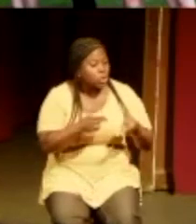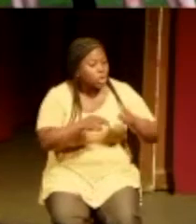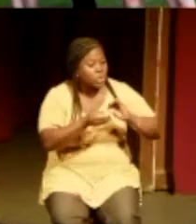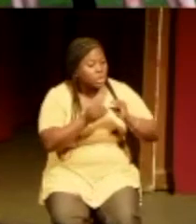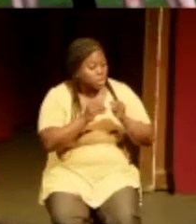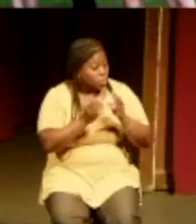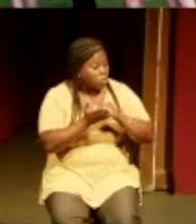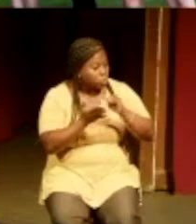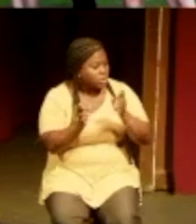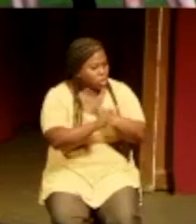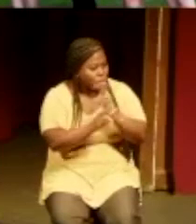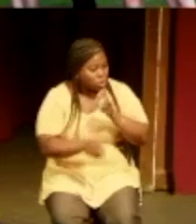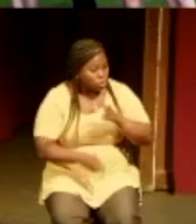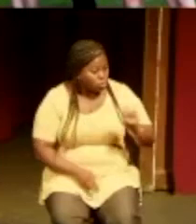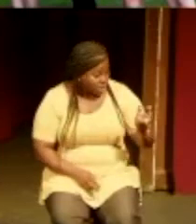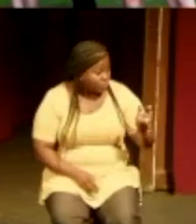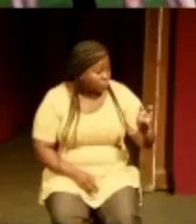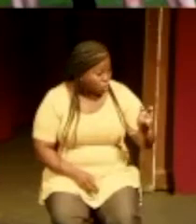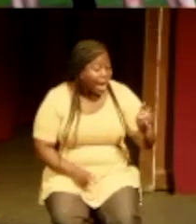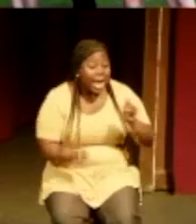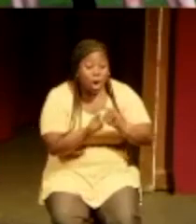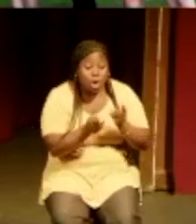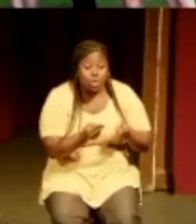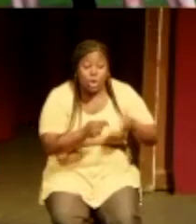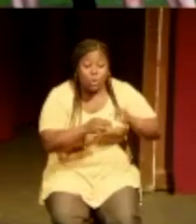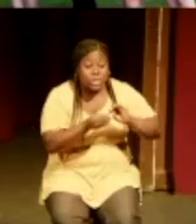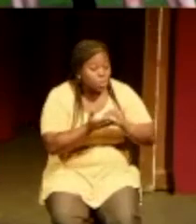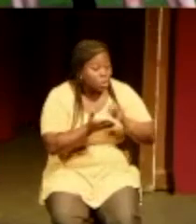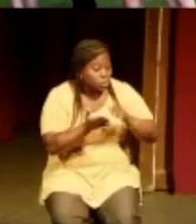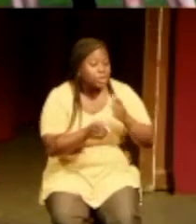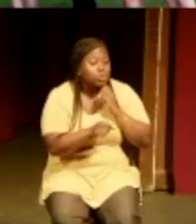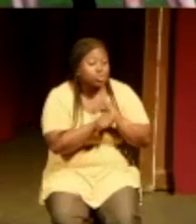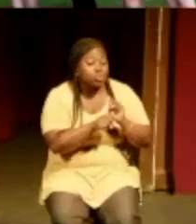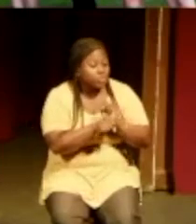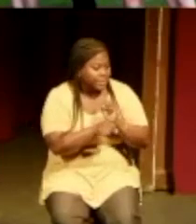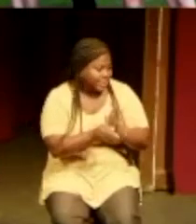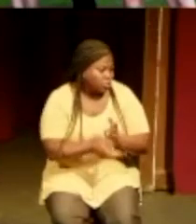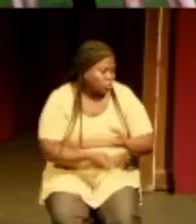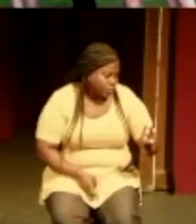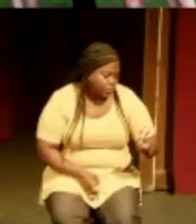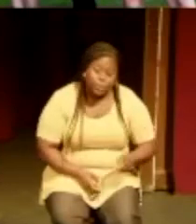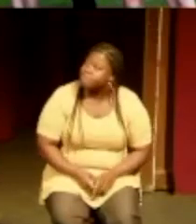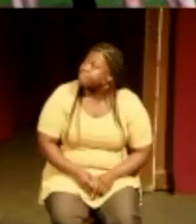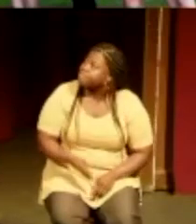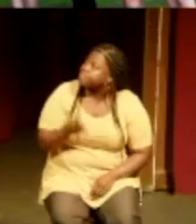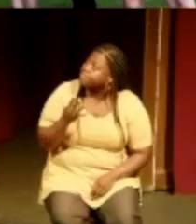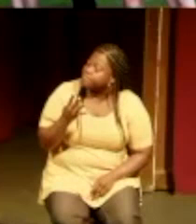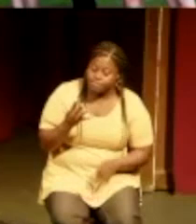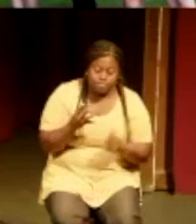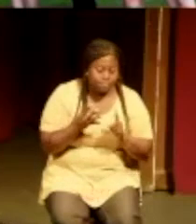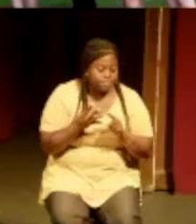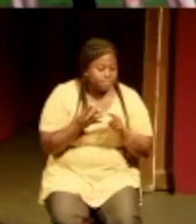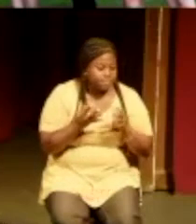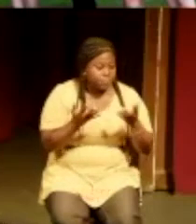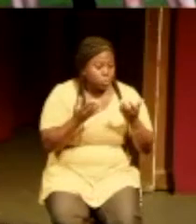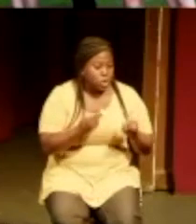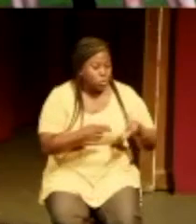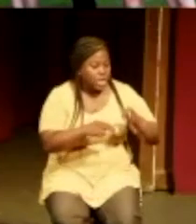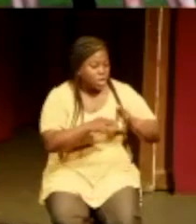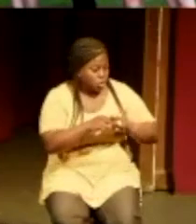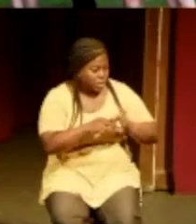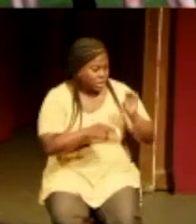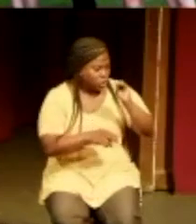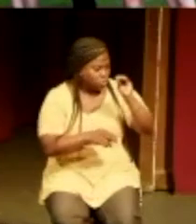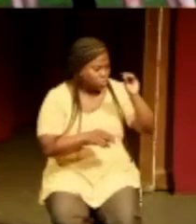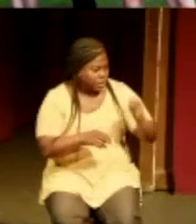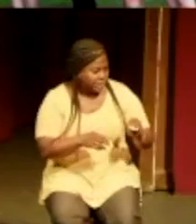ready, first of all, and that actually transfer. We'll get to those numbers in just a minute. The third objective here is increasing the percentage of students